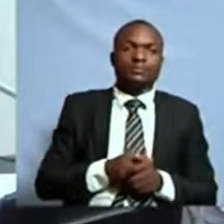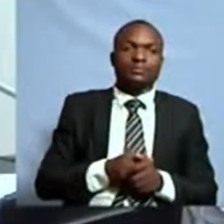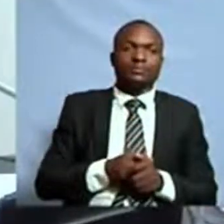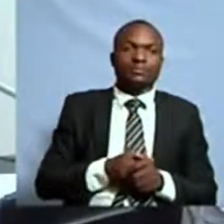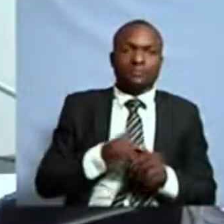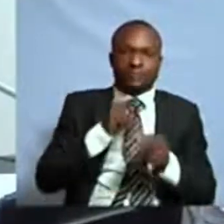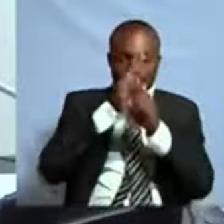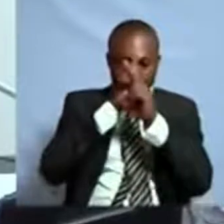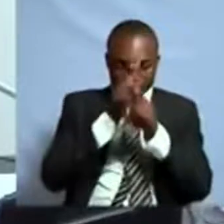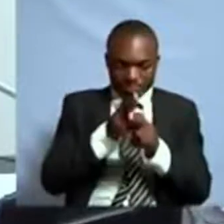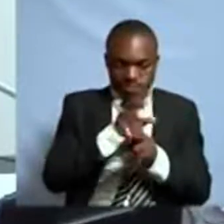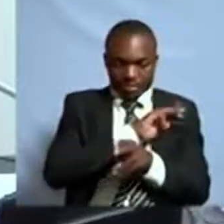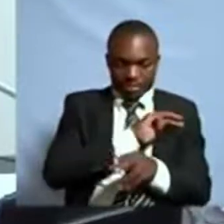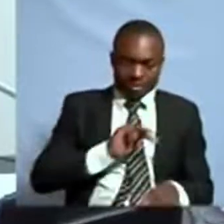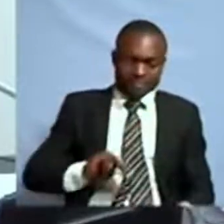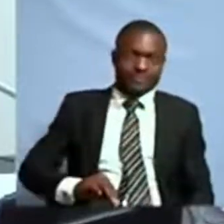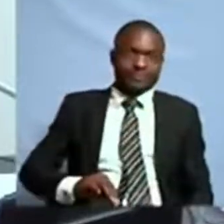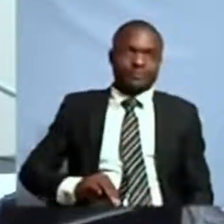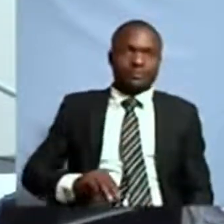Honorable members.